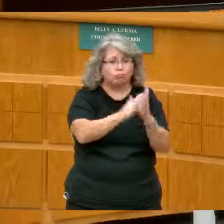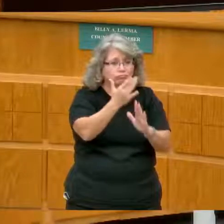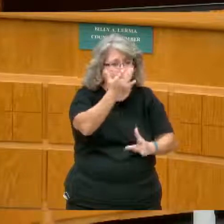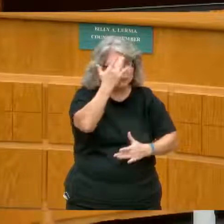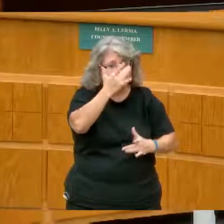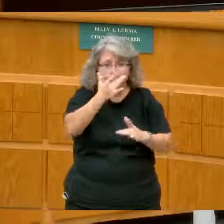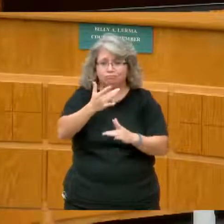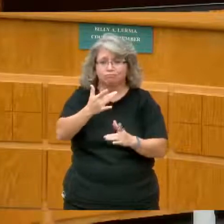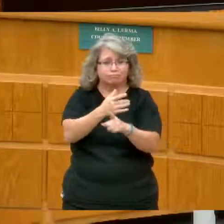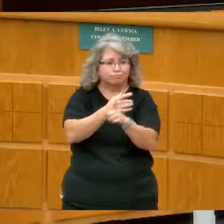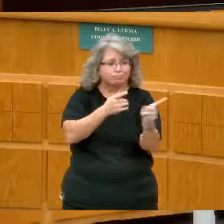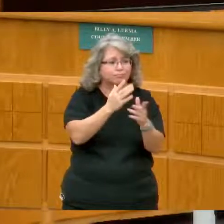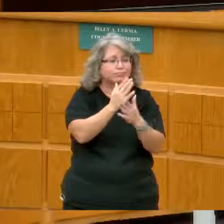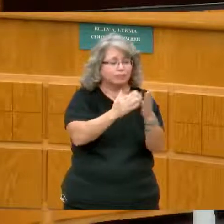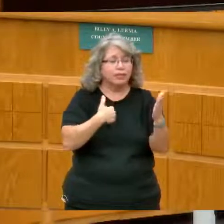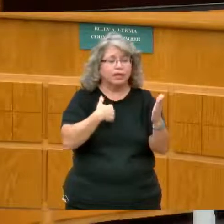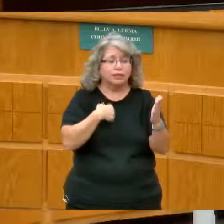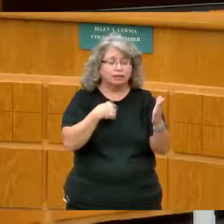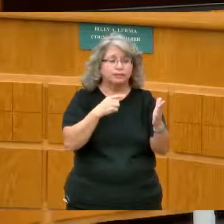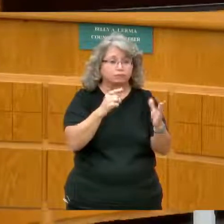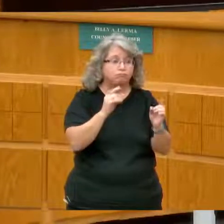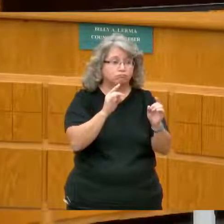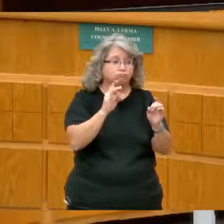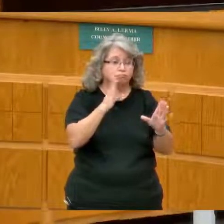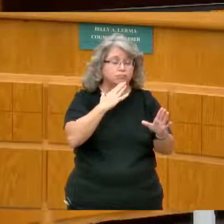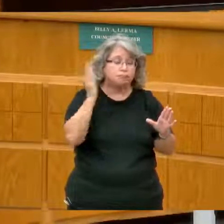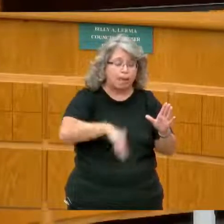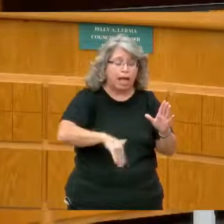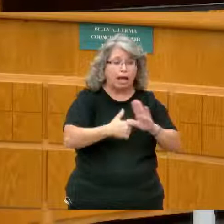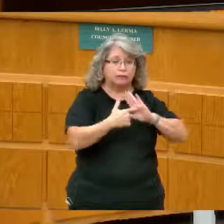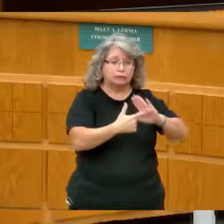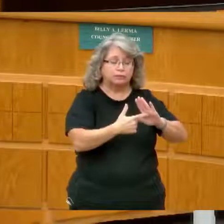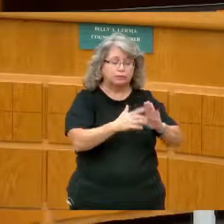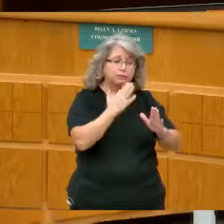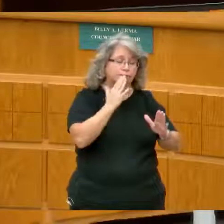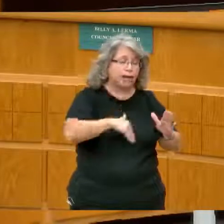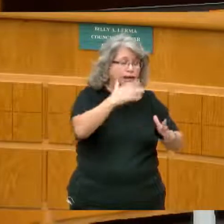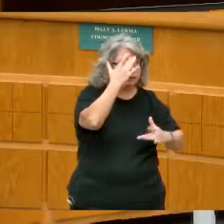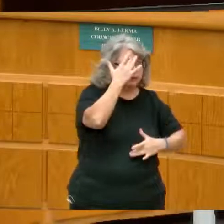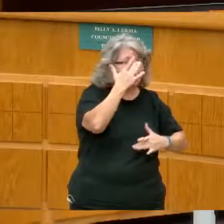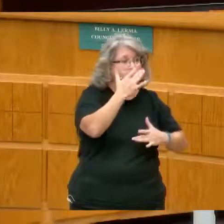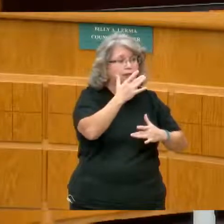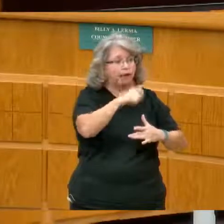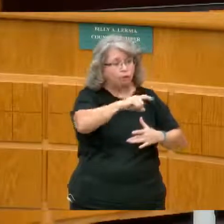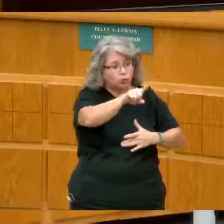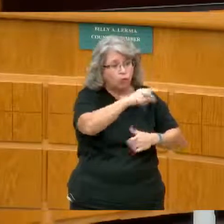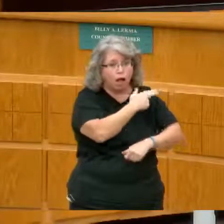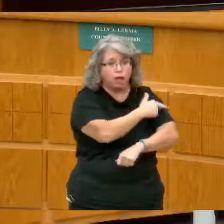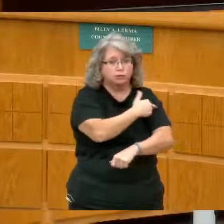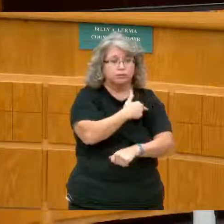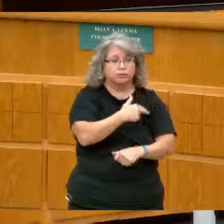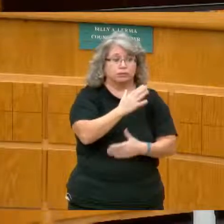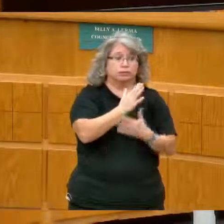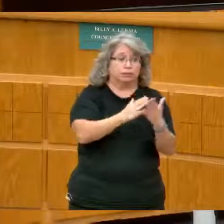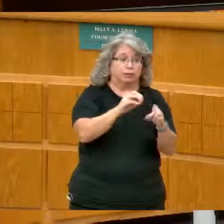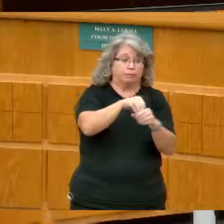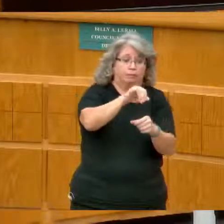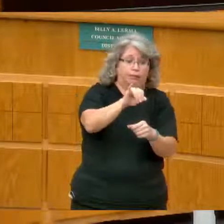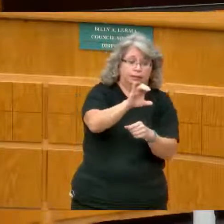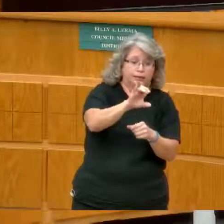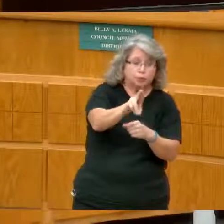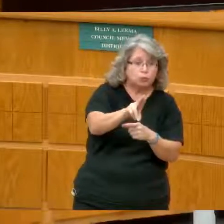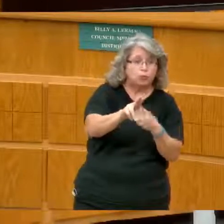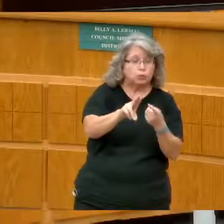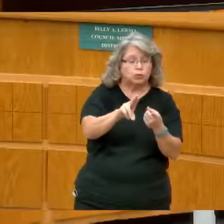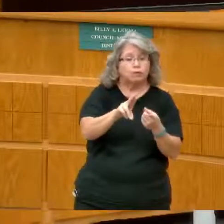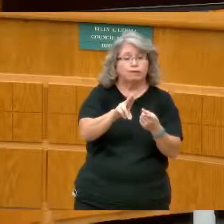severe symptoms, the ones that get you to the hospital, the ones that get you to ICU, the ones that sometimes make